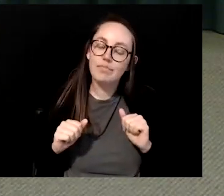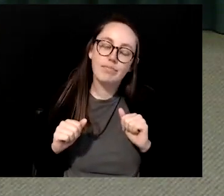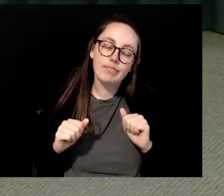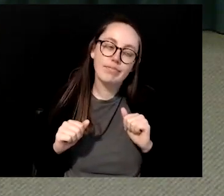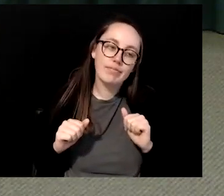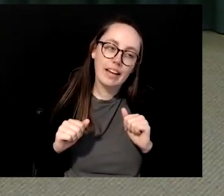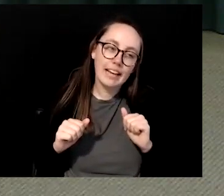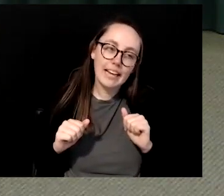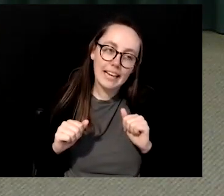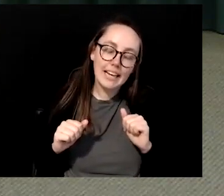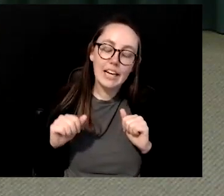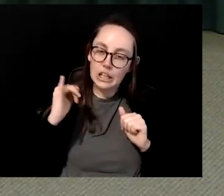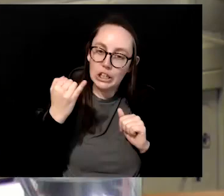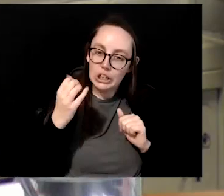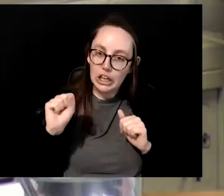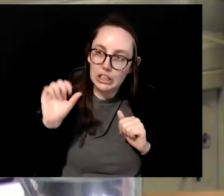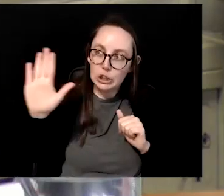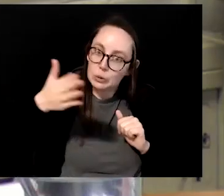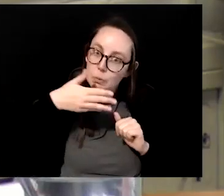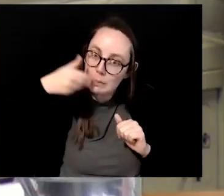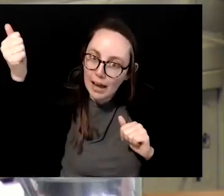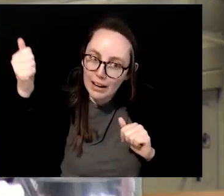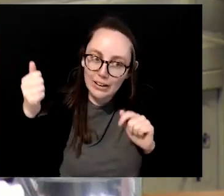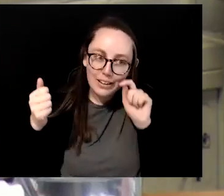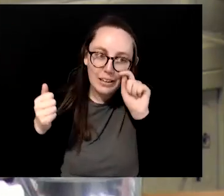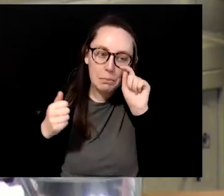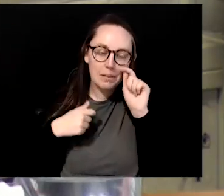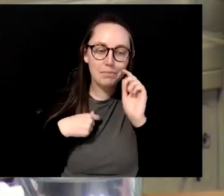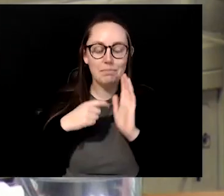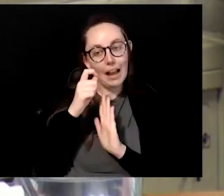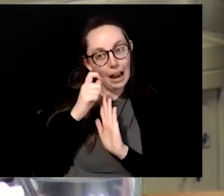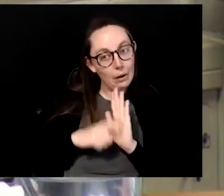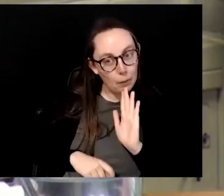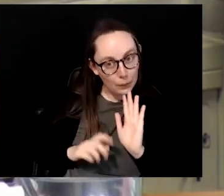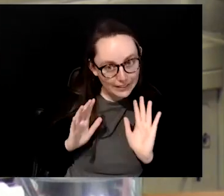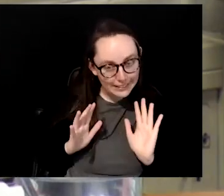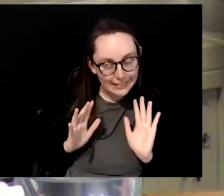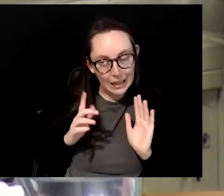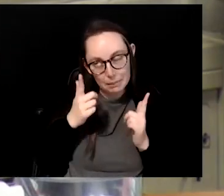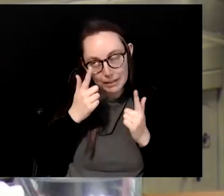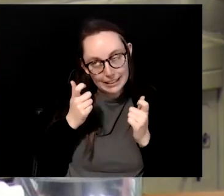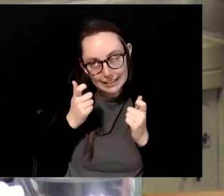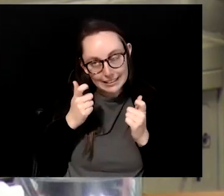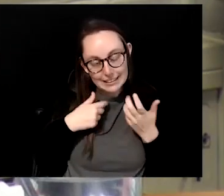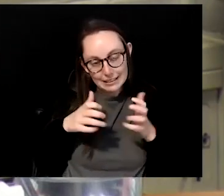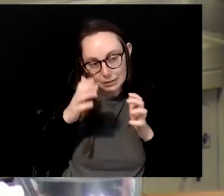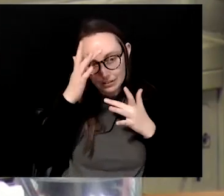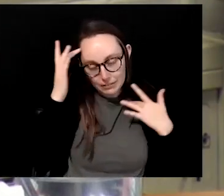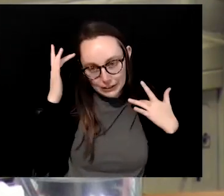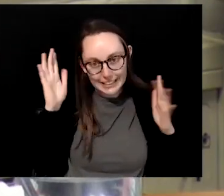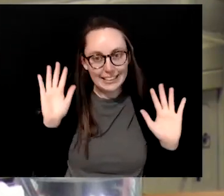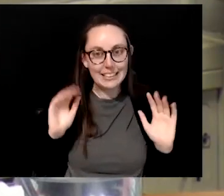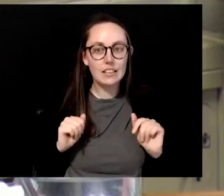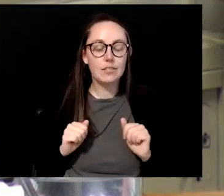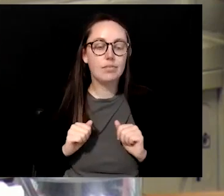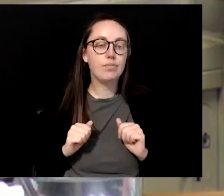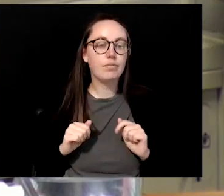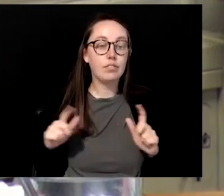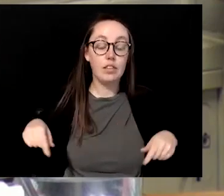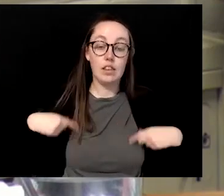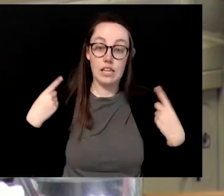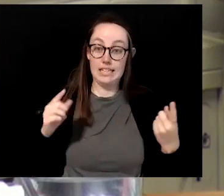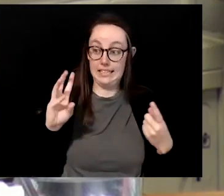but I wrote it down because you know um so a lot of us happened in six